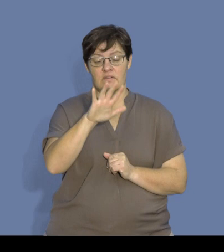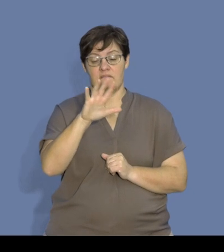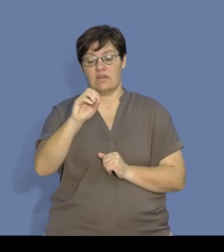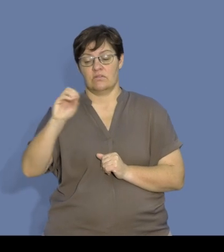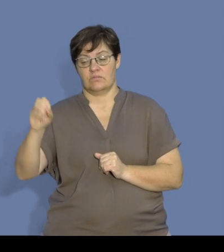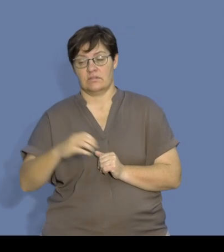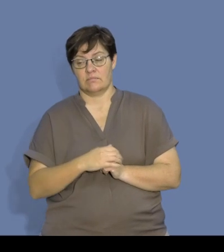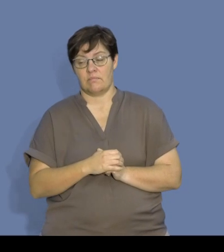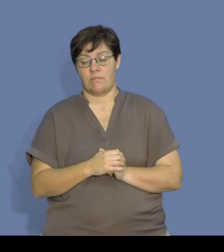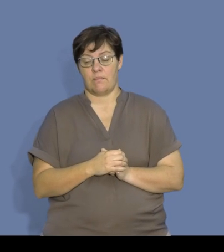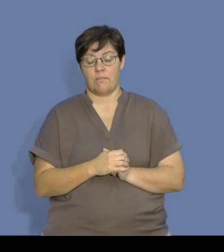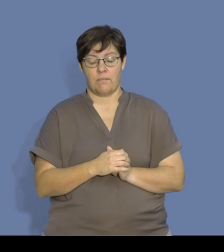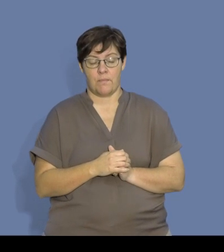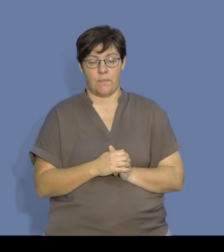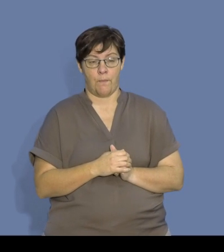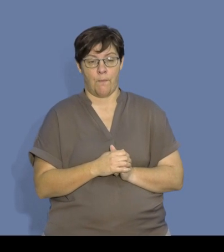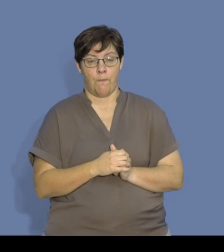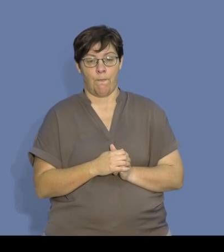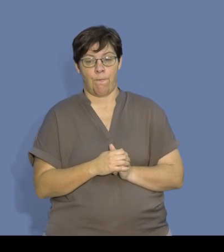go and fill that in,